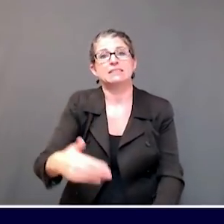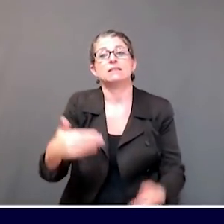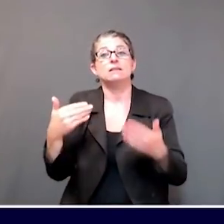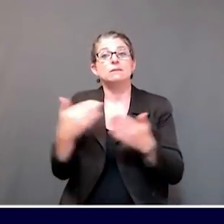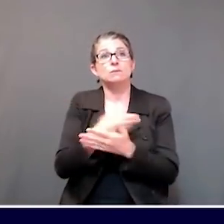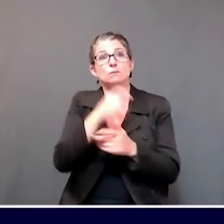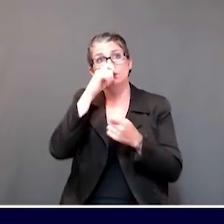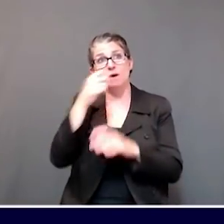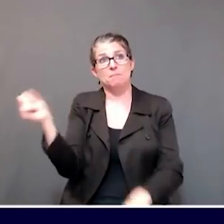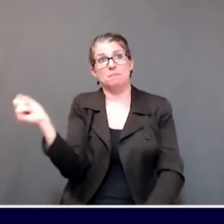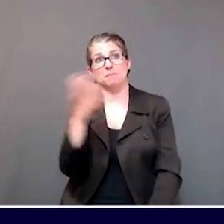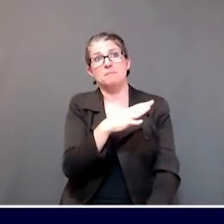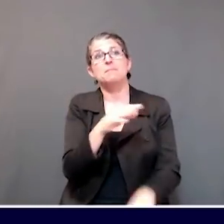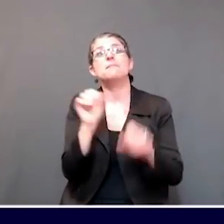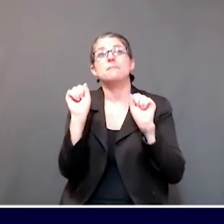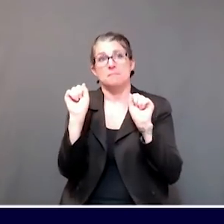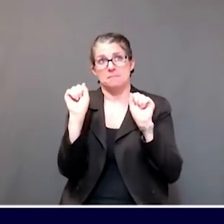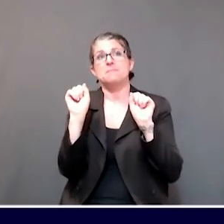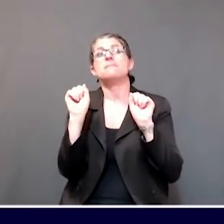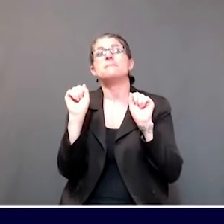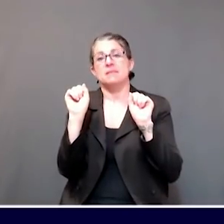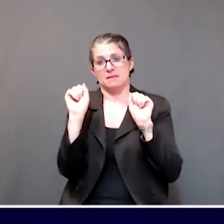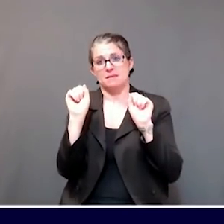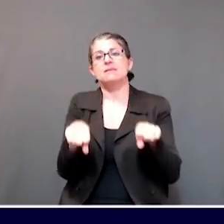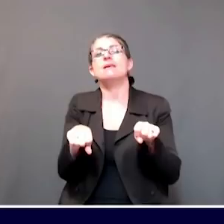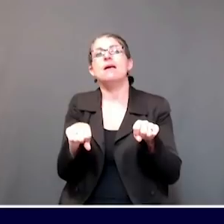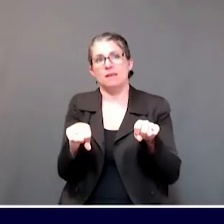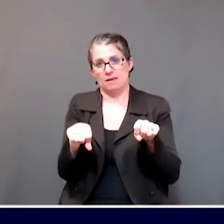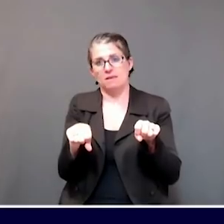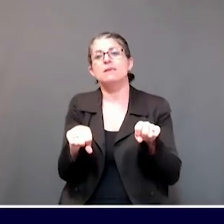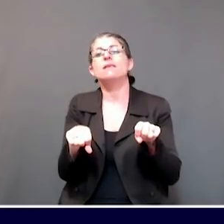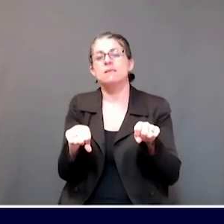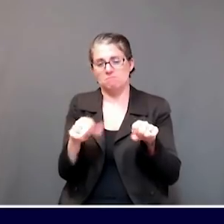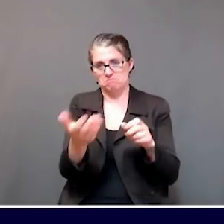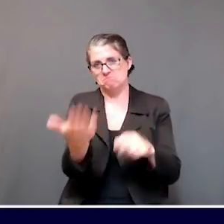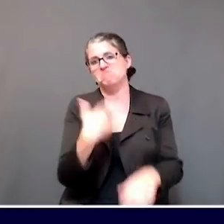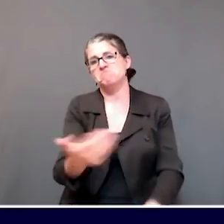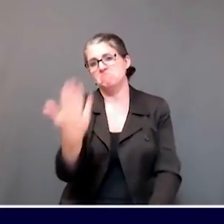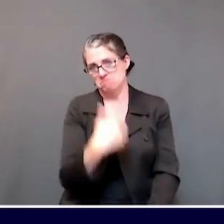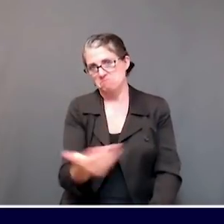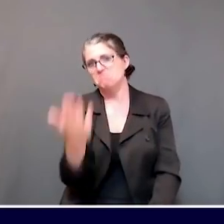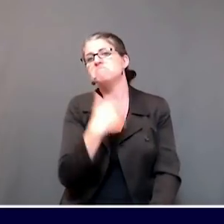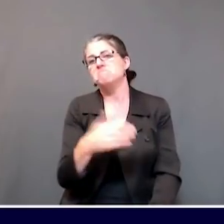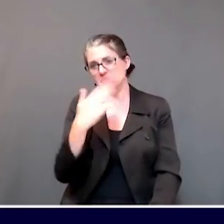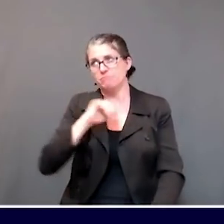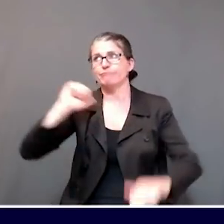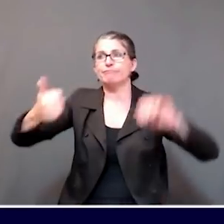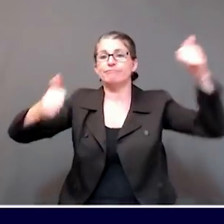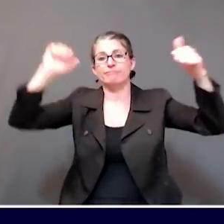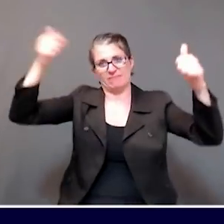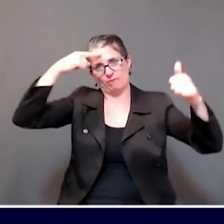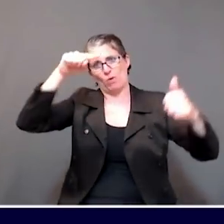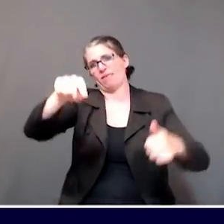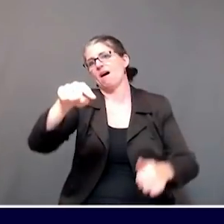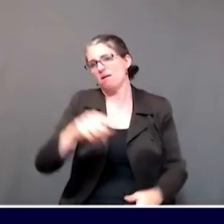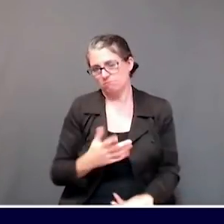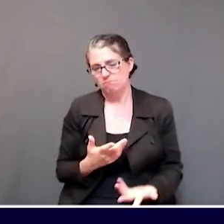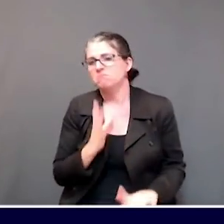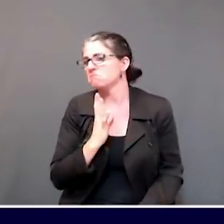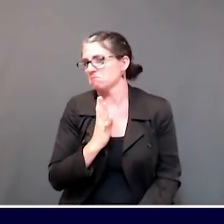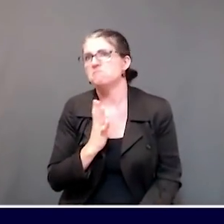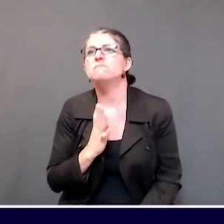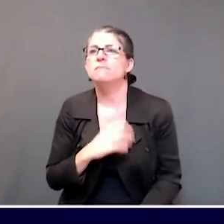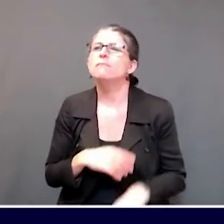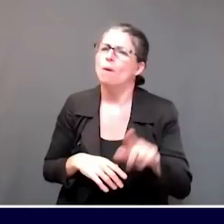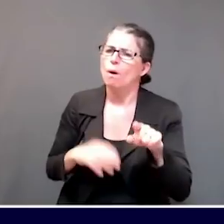that's really more of a decision on an organization by organization basis. Okay. And the second question I have has to do